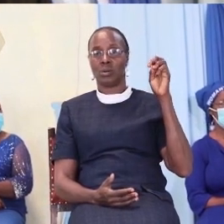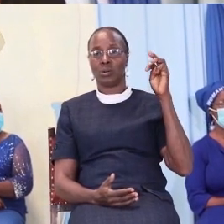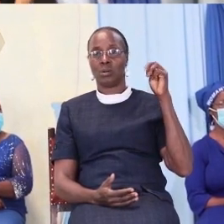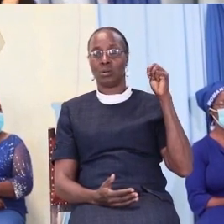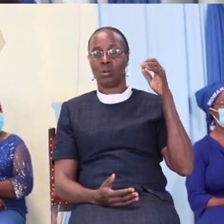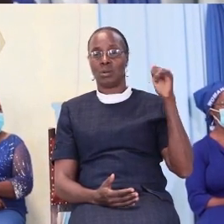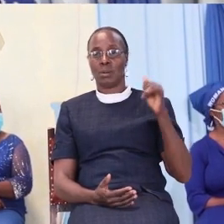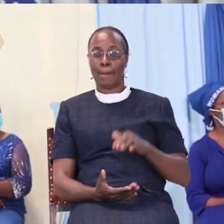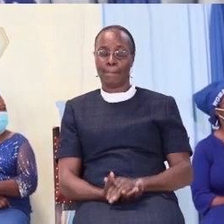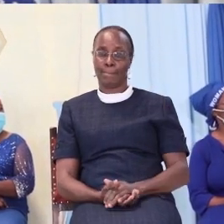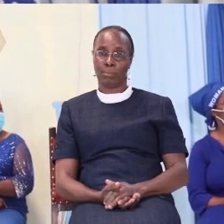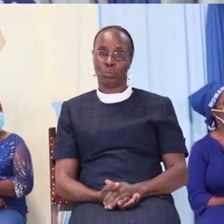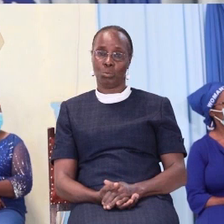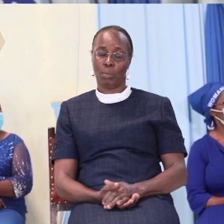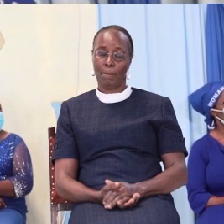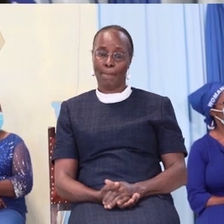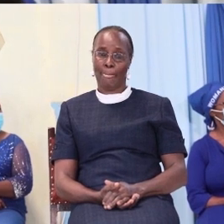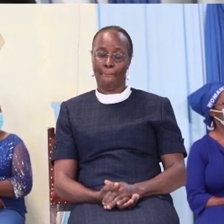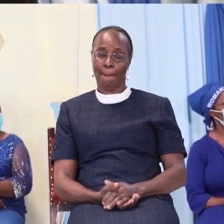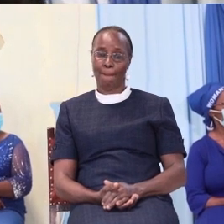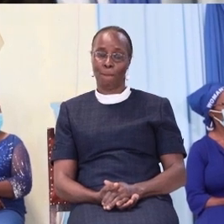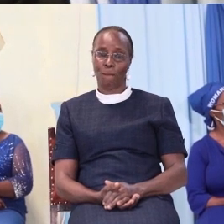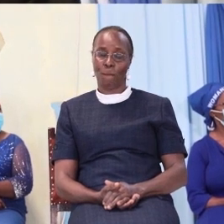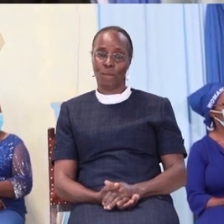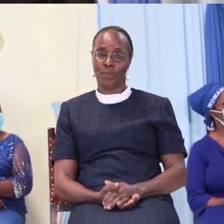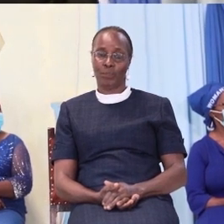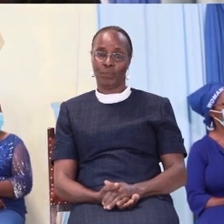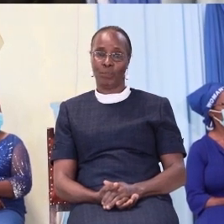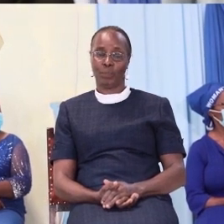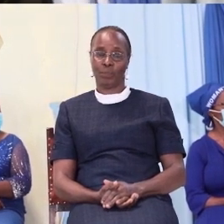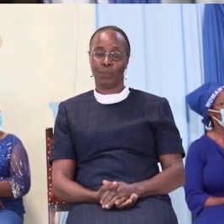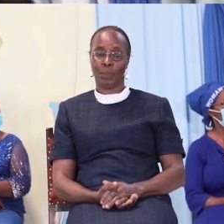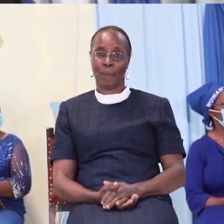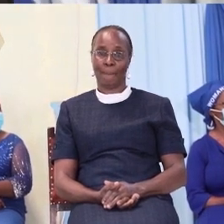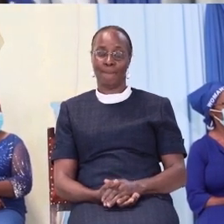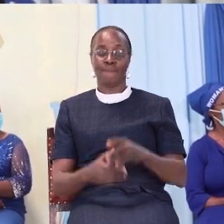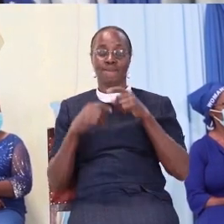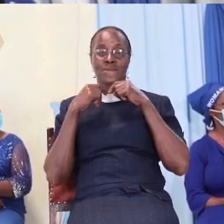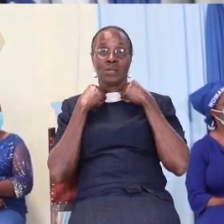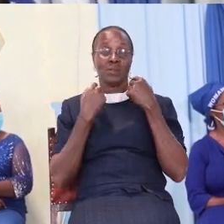And I want to say that every moment that we read through